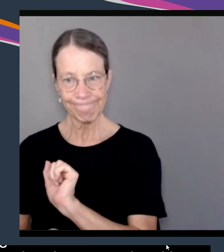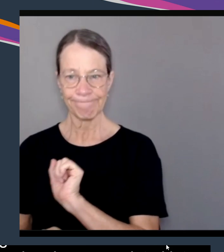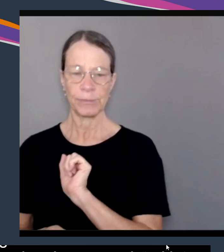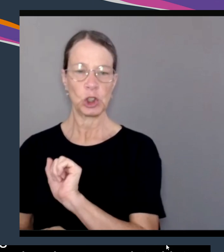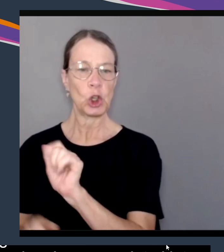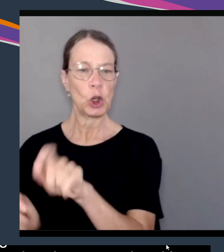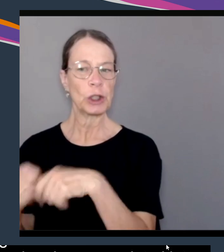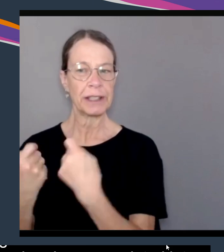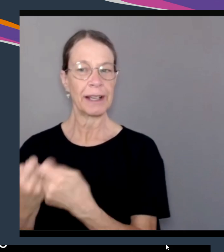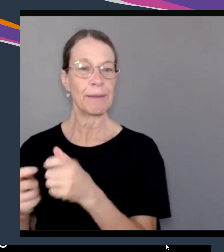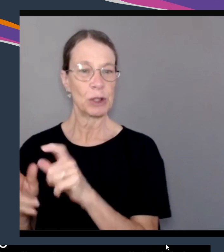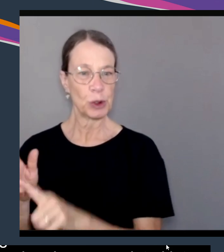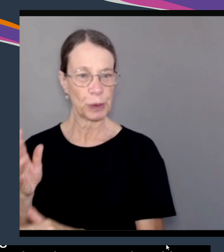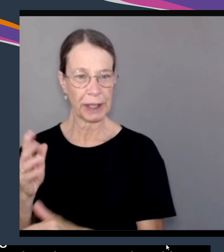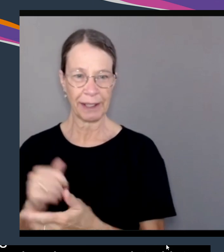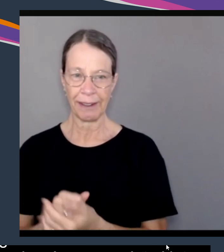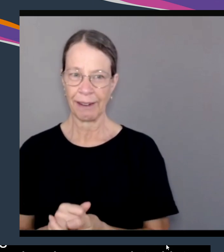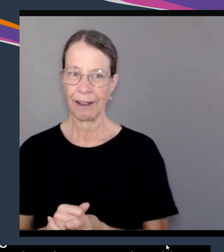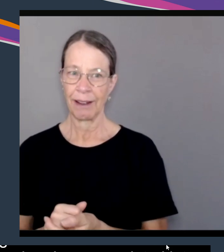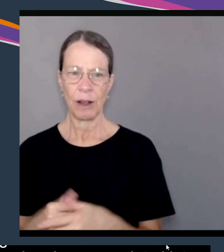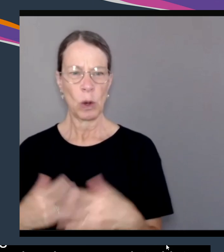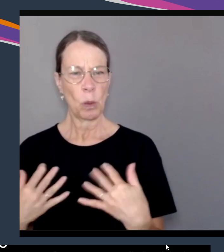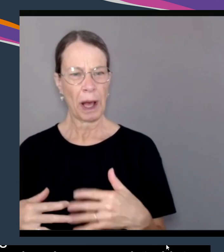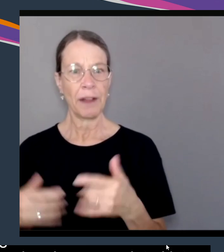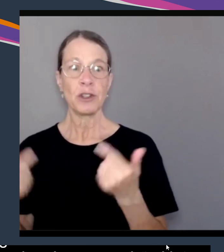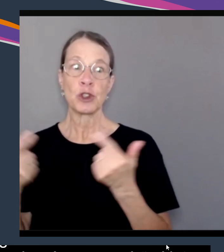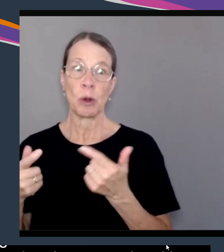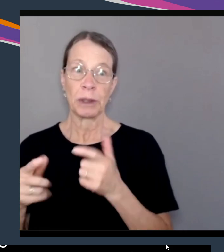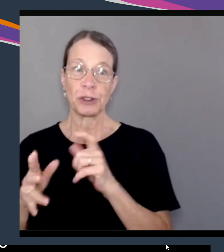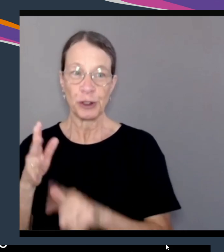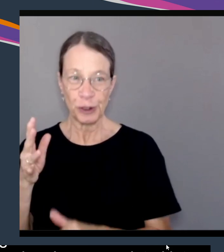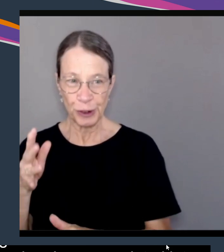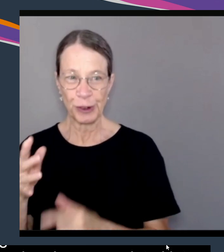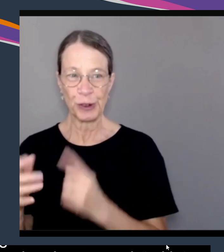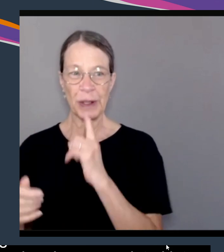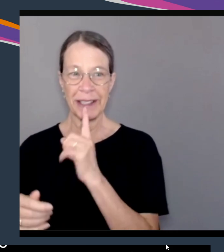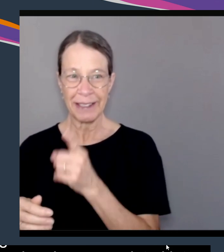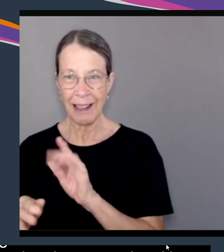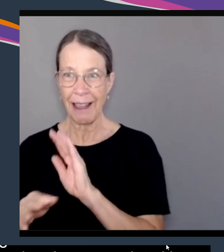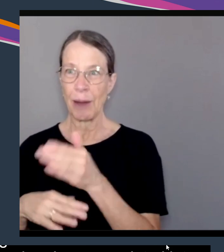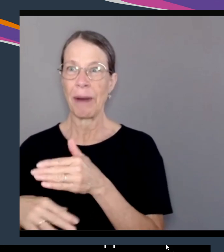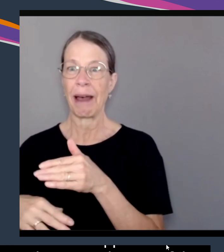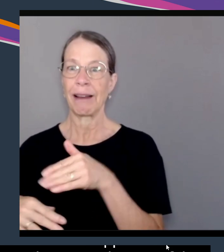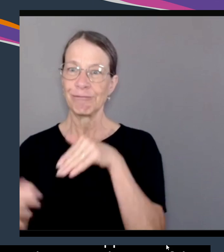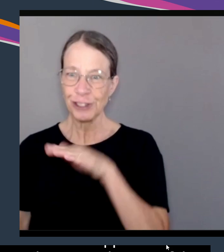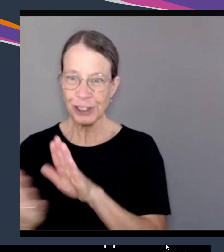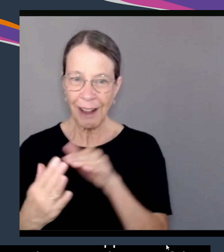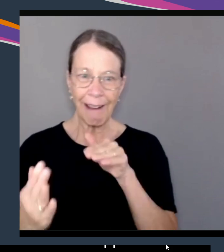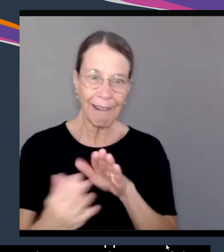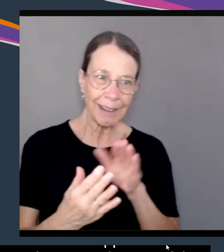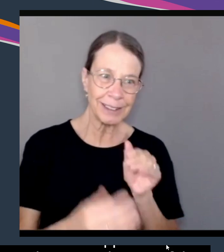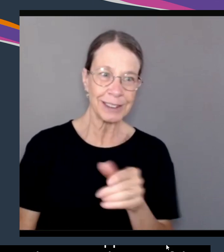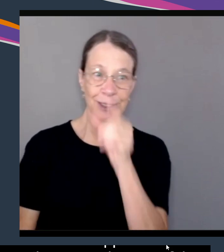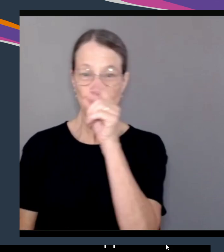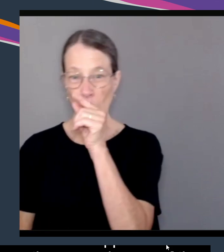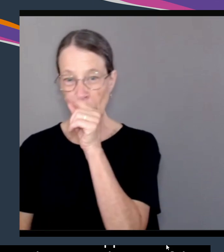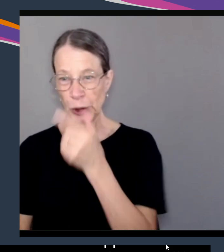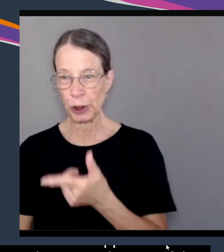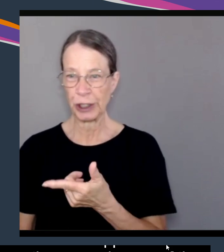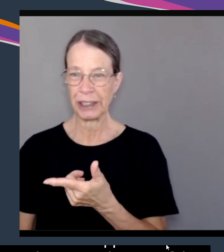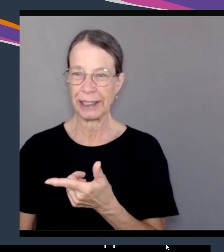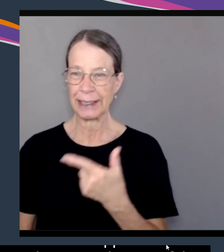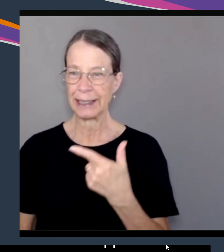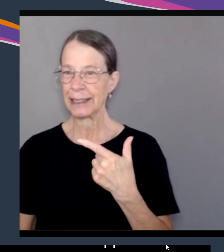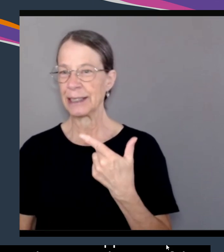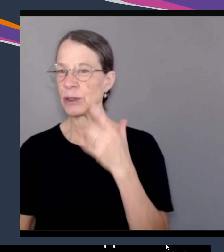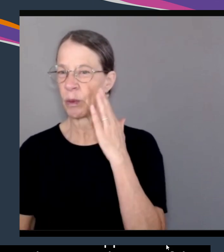leading. There is so much to do and say about the challenges and opportunities of working collaboratively with